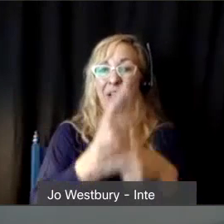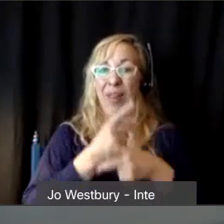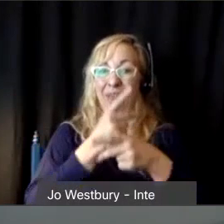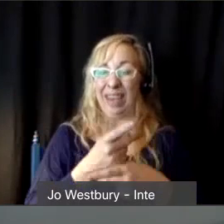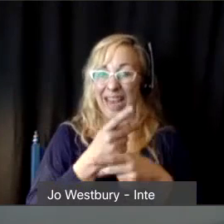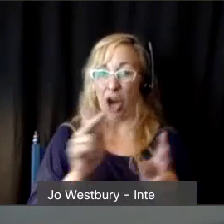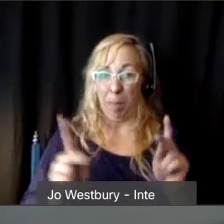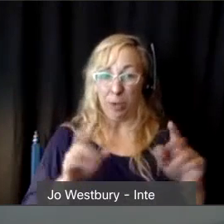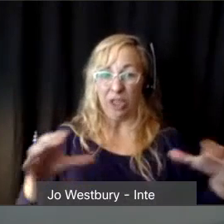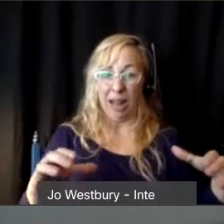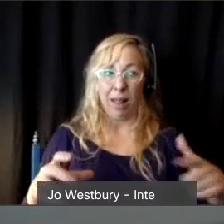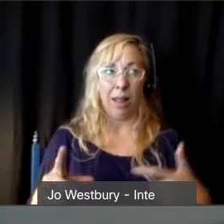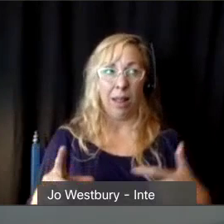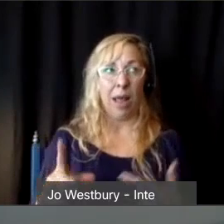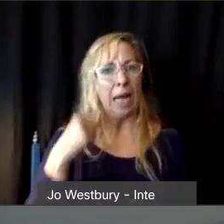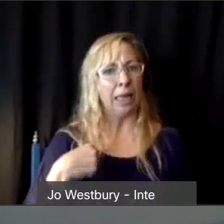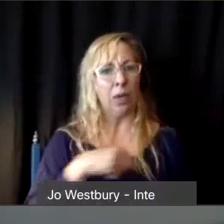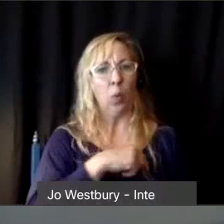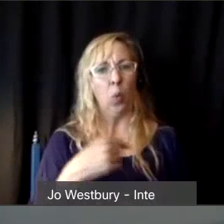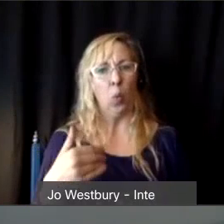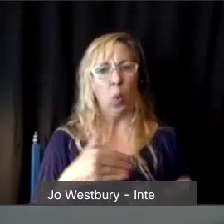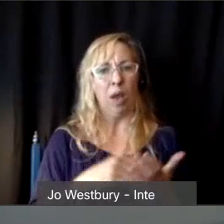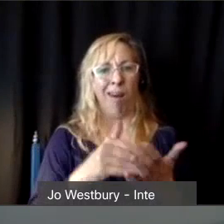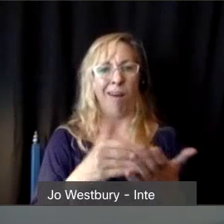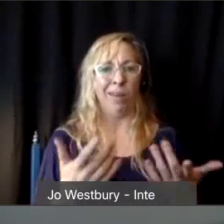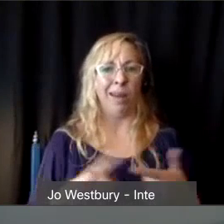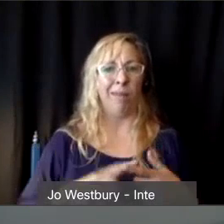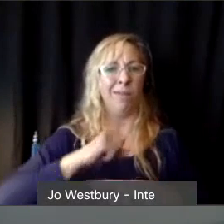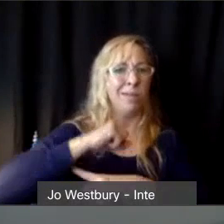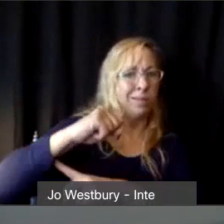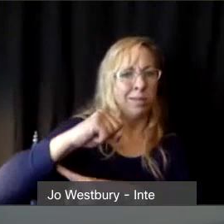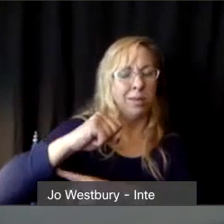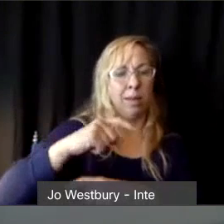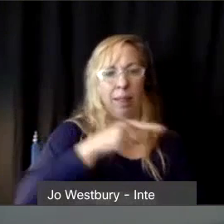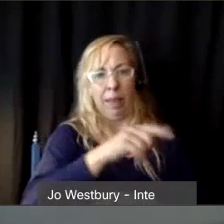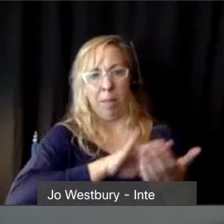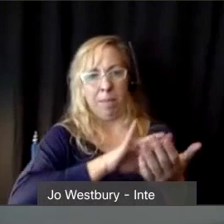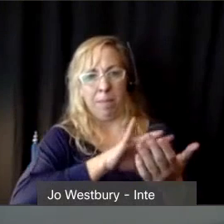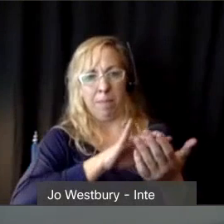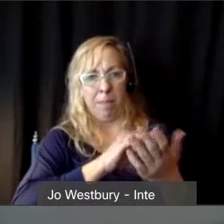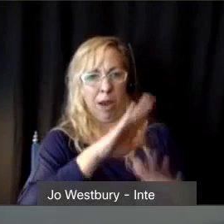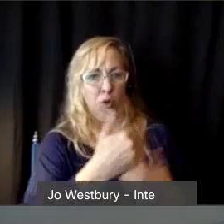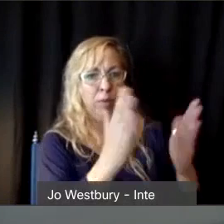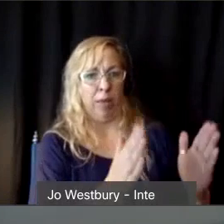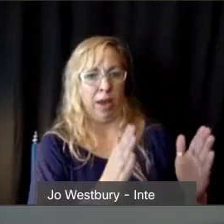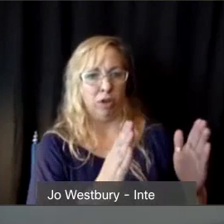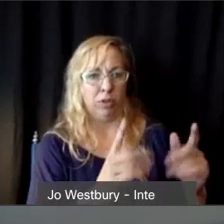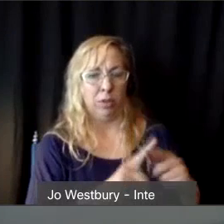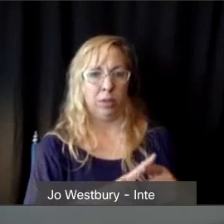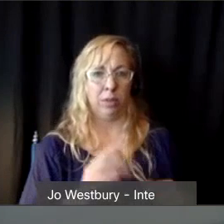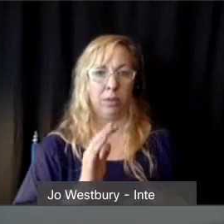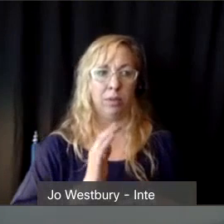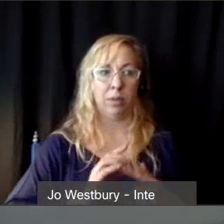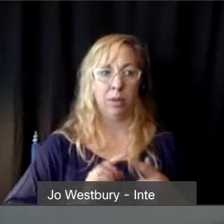I think that we have often sort of pushed back on the idea, not that our staff are, our